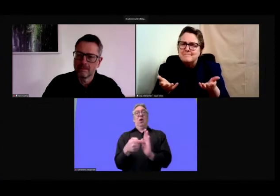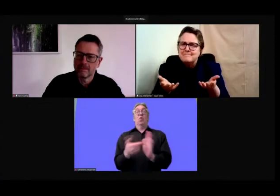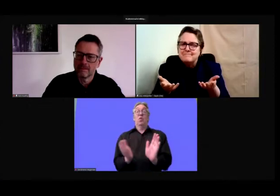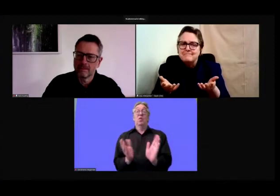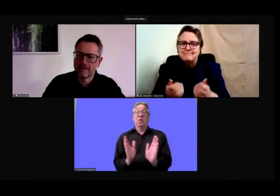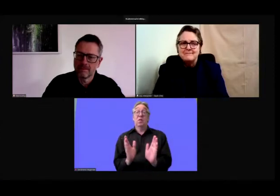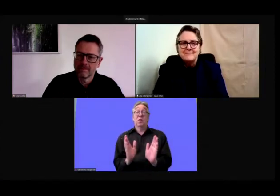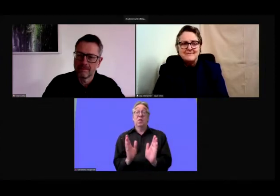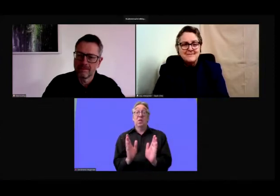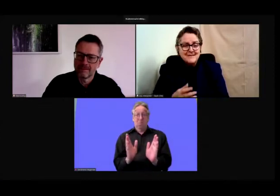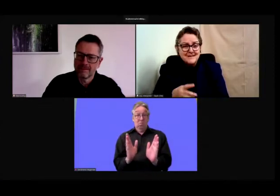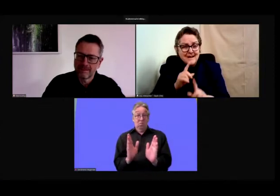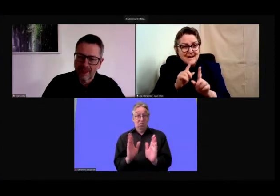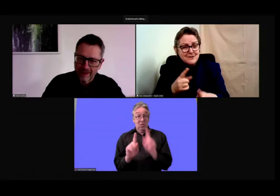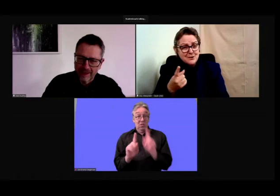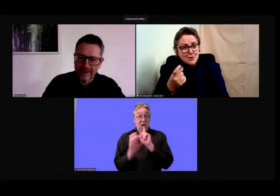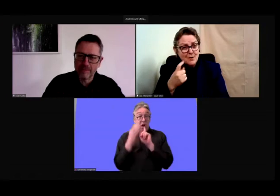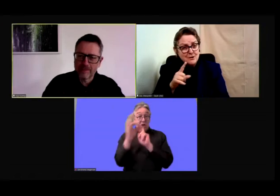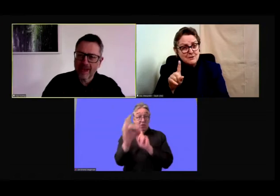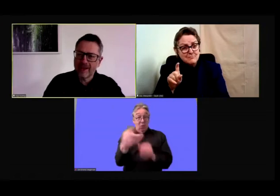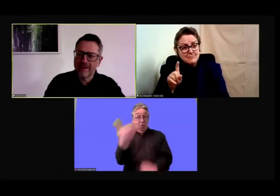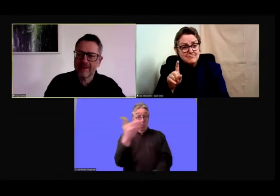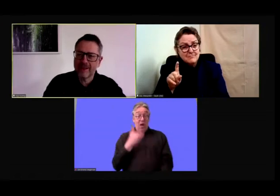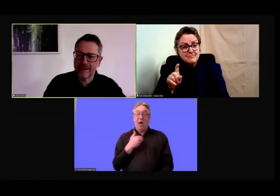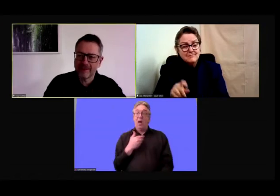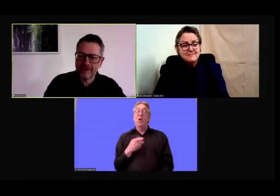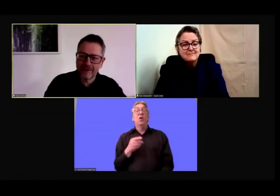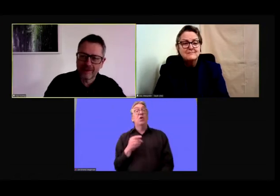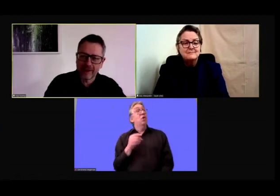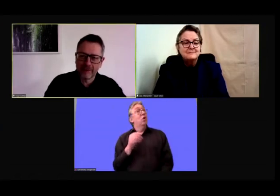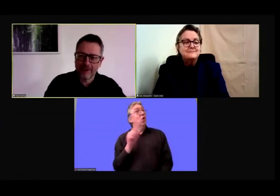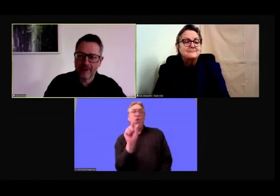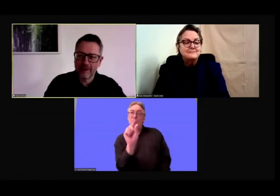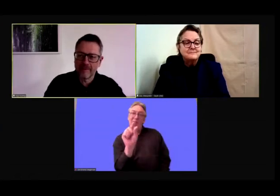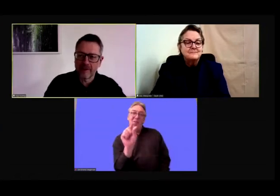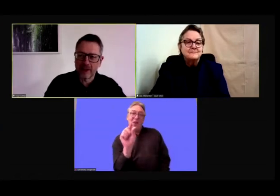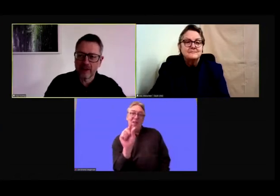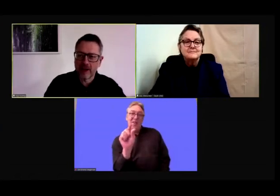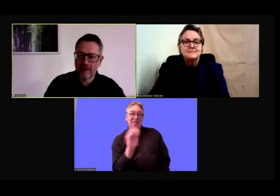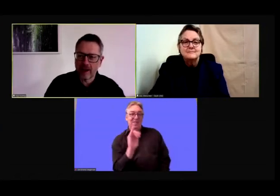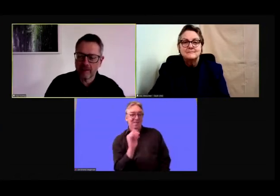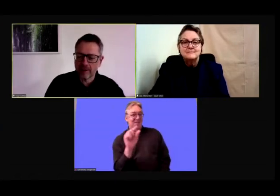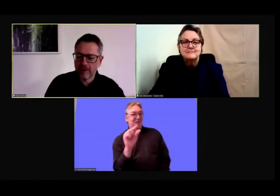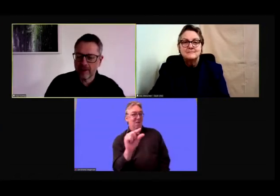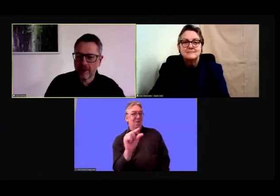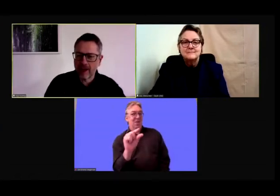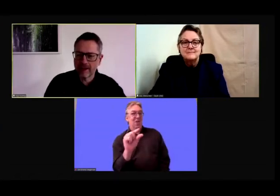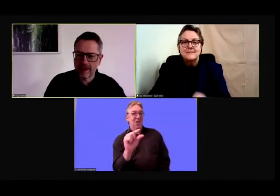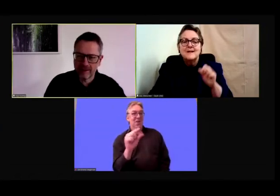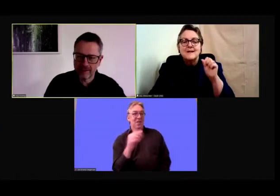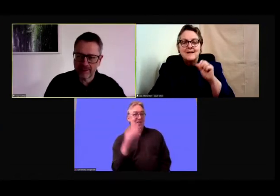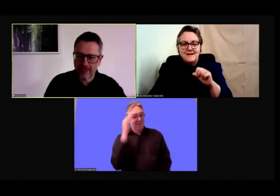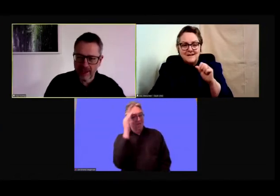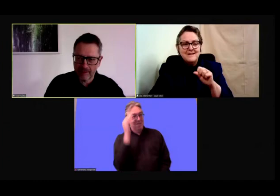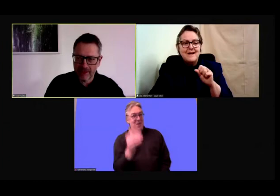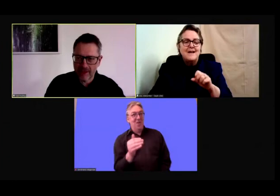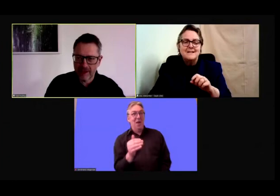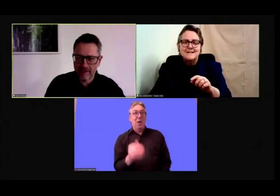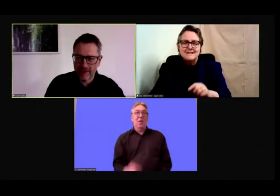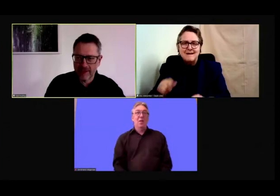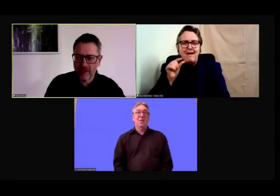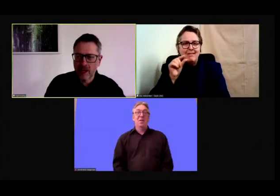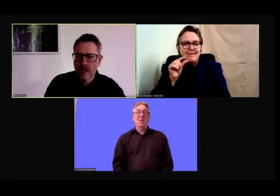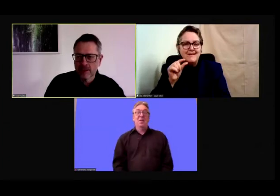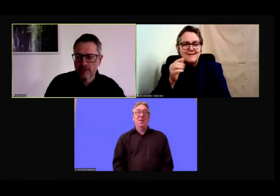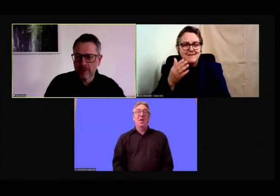Did this answer your question now? It did very well. Thank you. I wonder whether I can take you